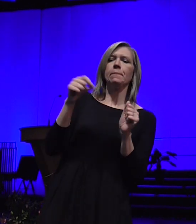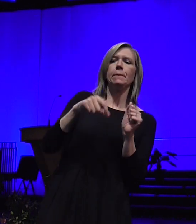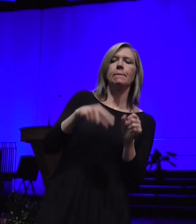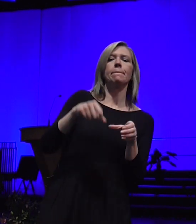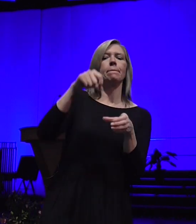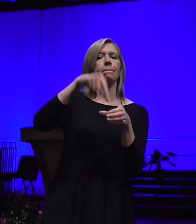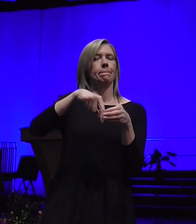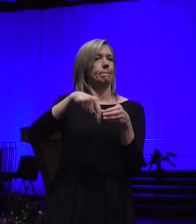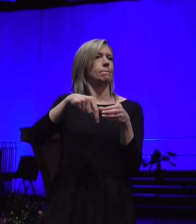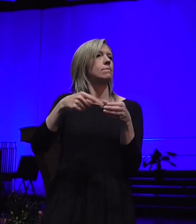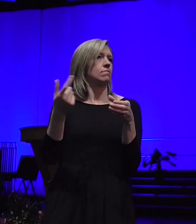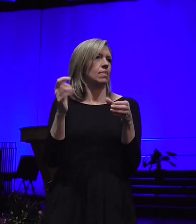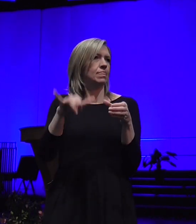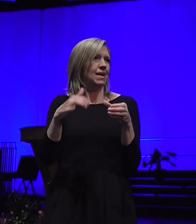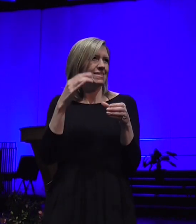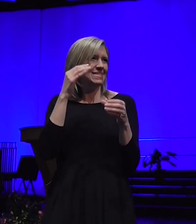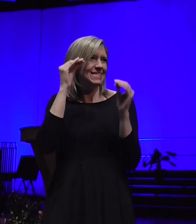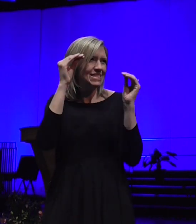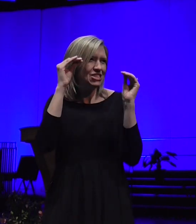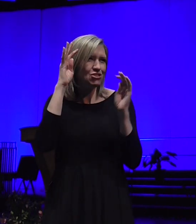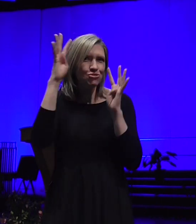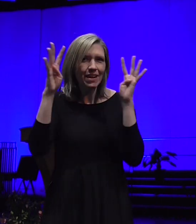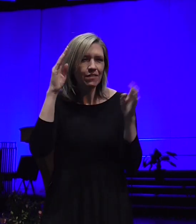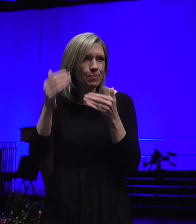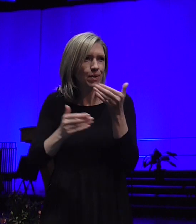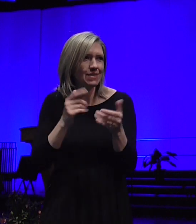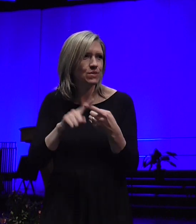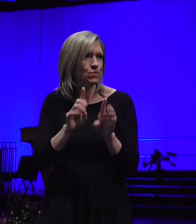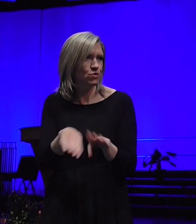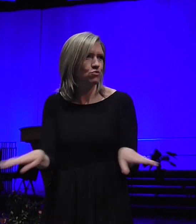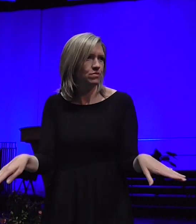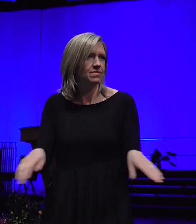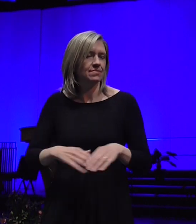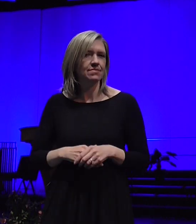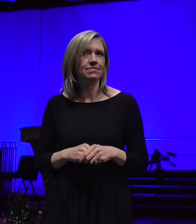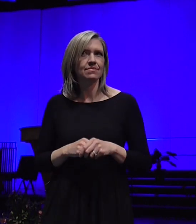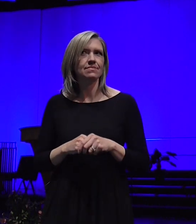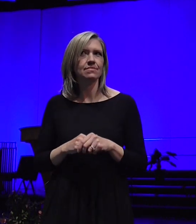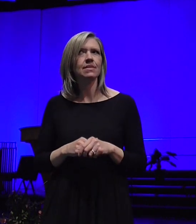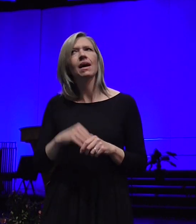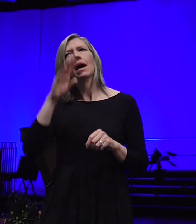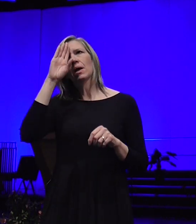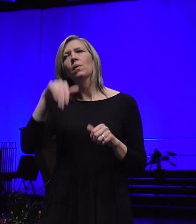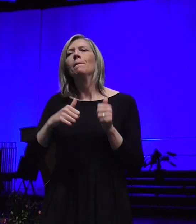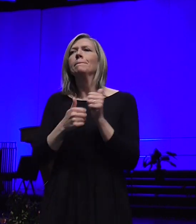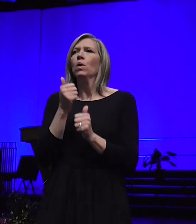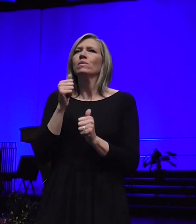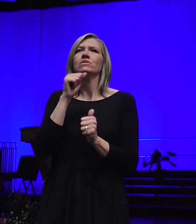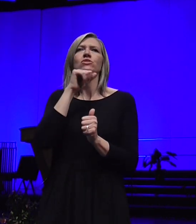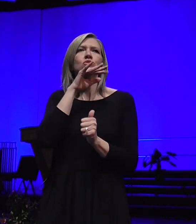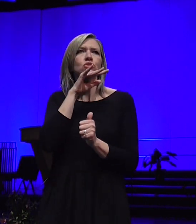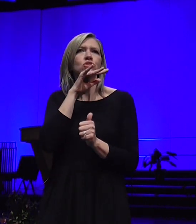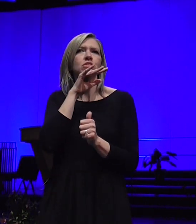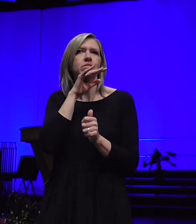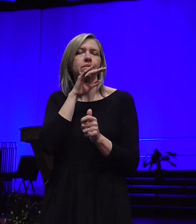the cup. That's how we teach the creative process. Now, I know most of that dirt winds up in the back seat of the car on the